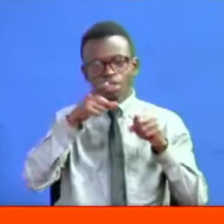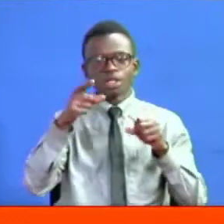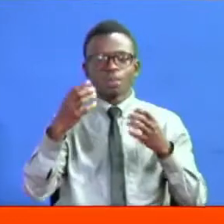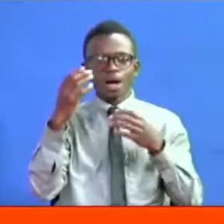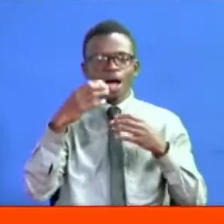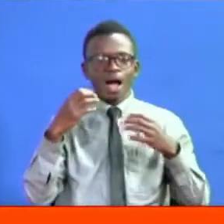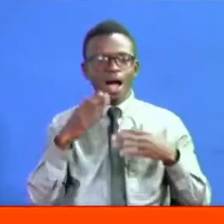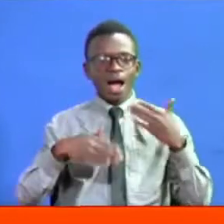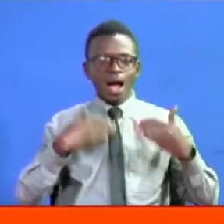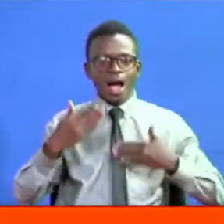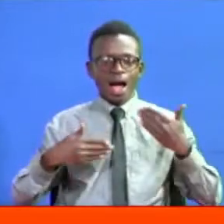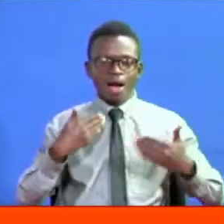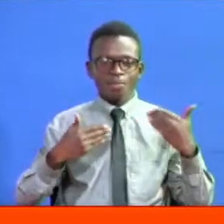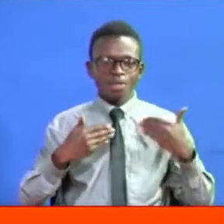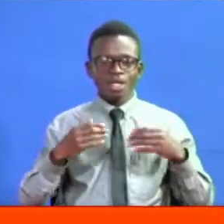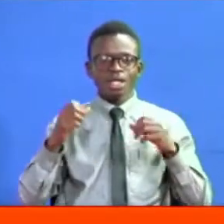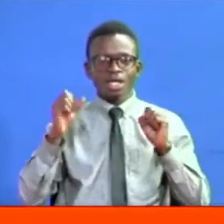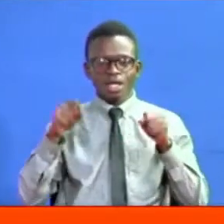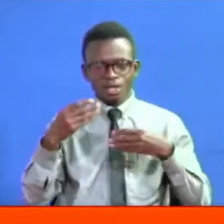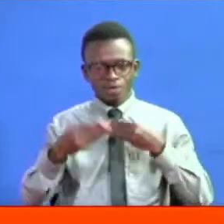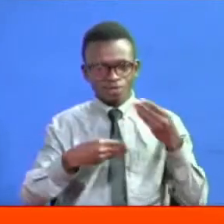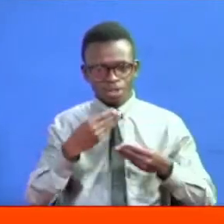fear of being sexually exploited.